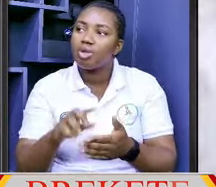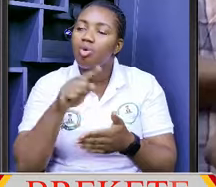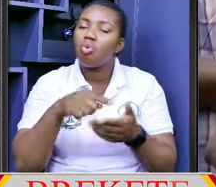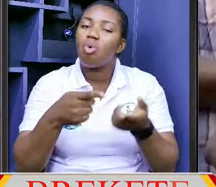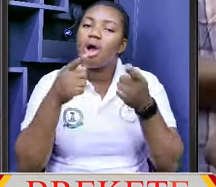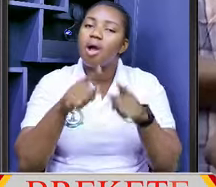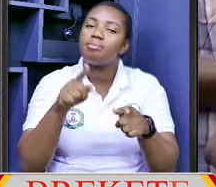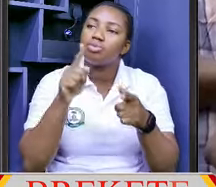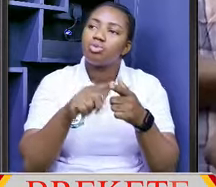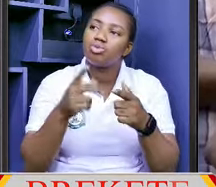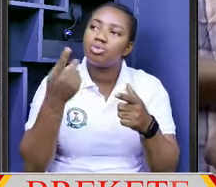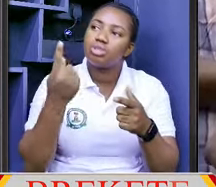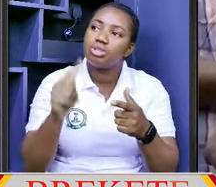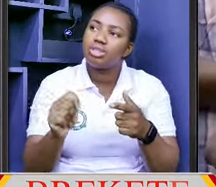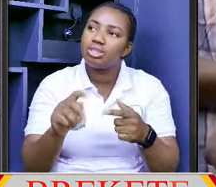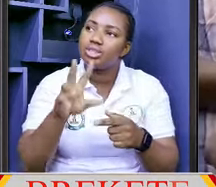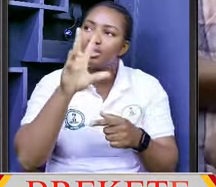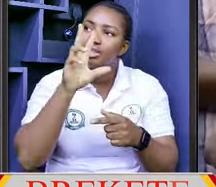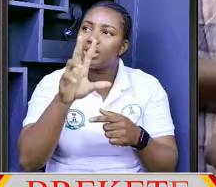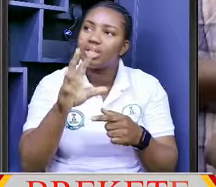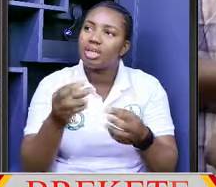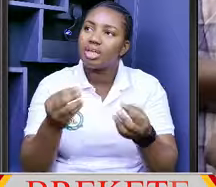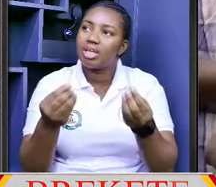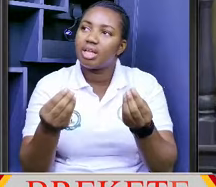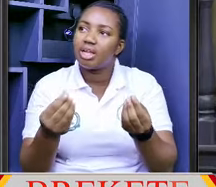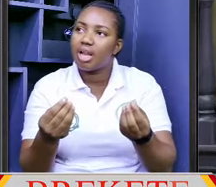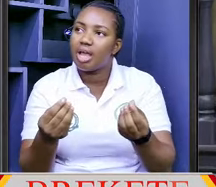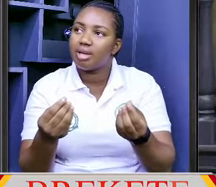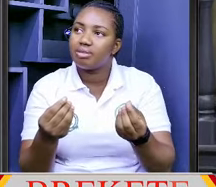happened to the 3 land,